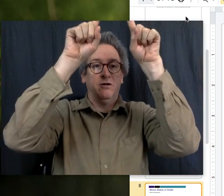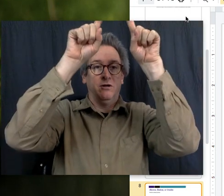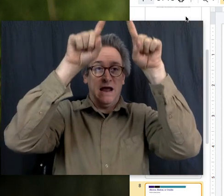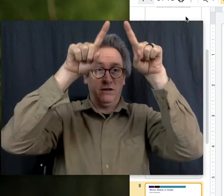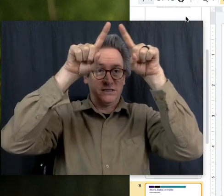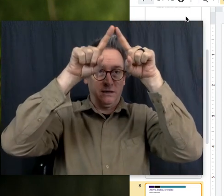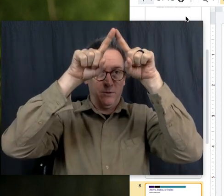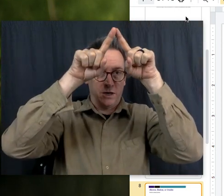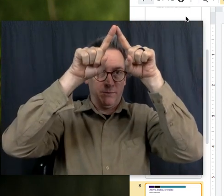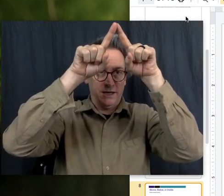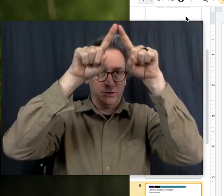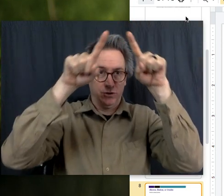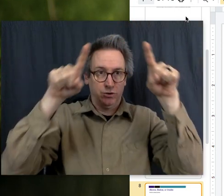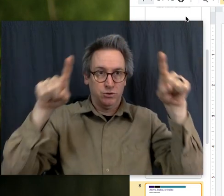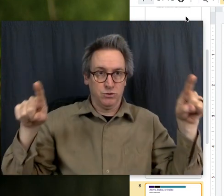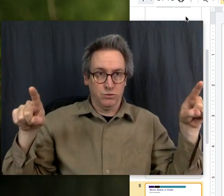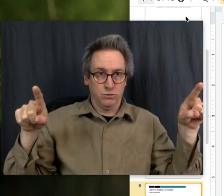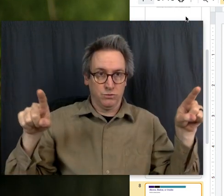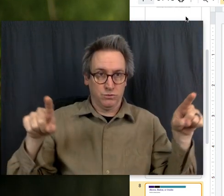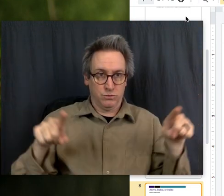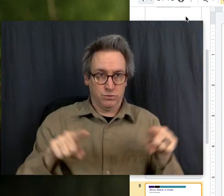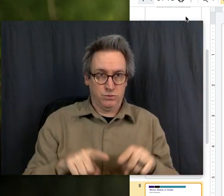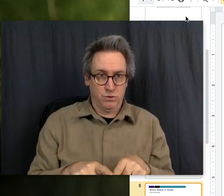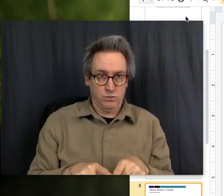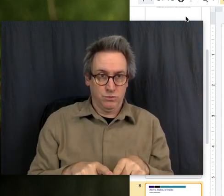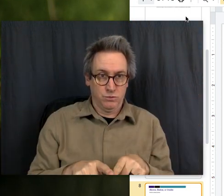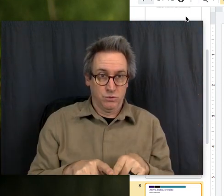And now that's a little bit more complex.